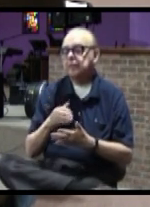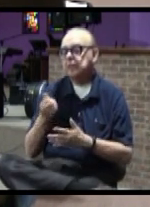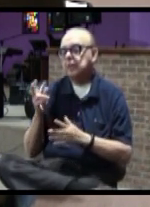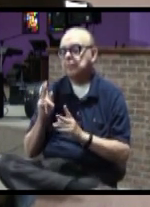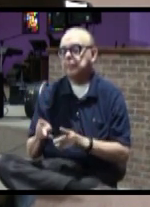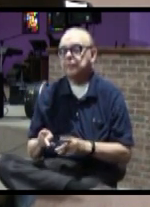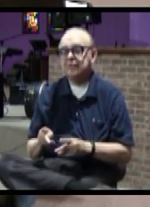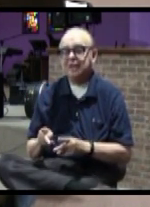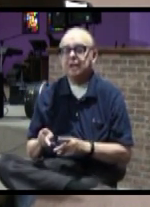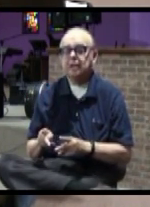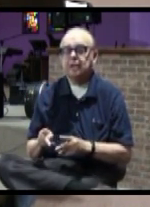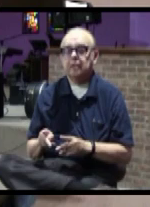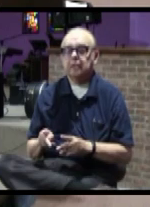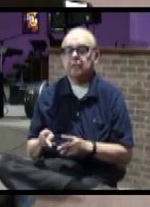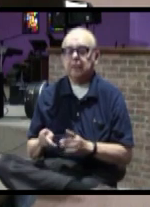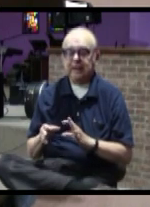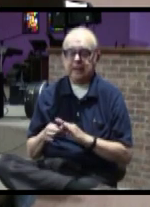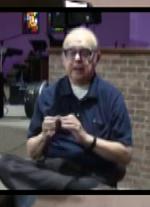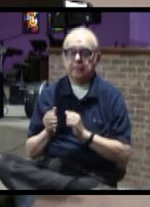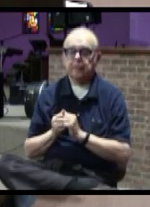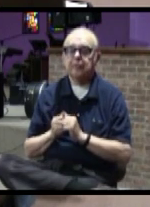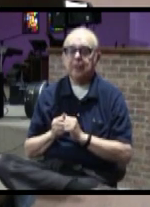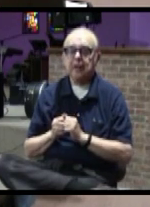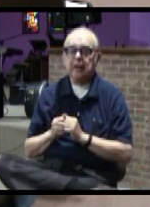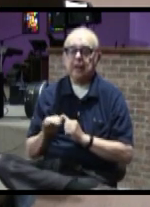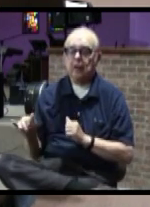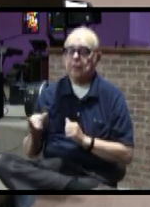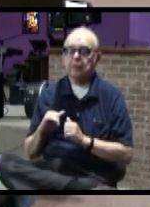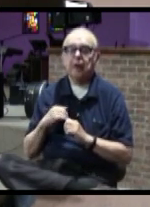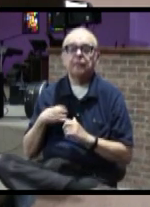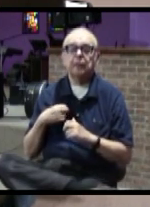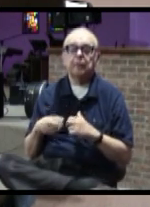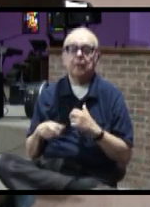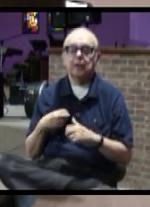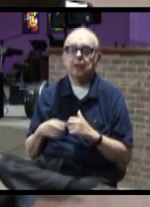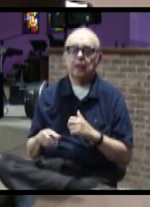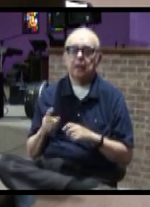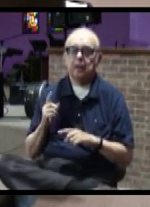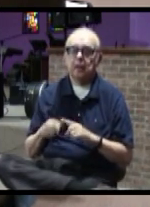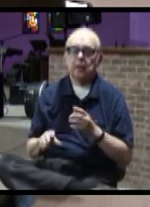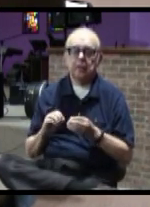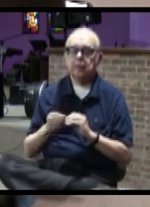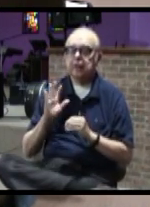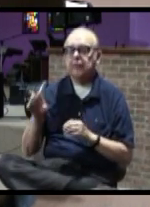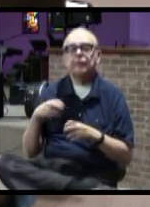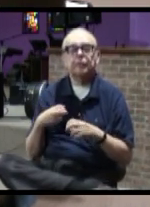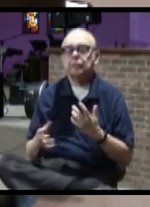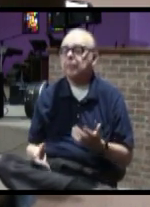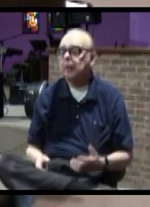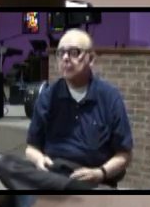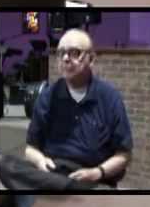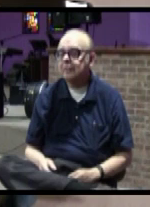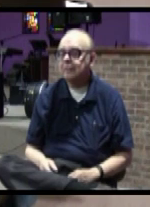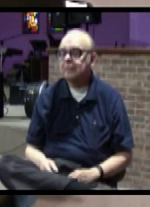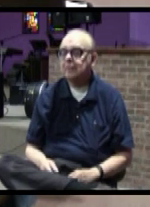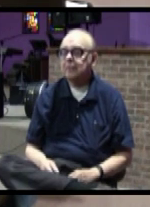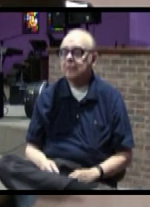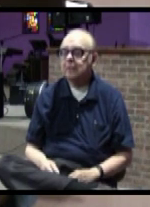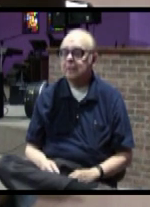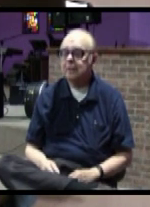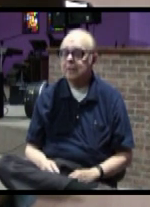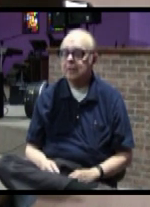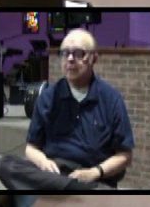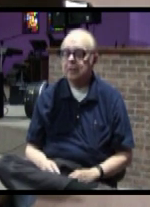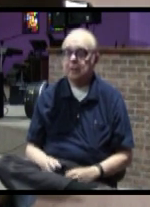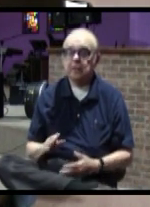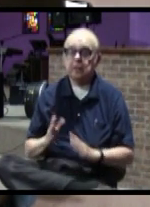And every one of us needs somebody else to help us deal with that issue and that problem. You can't fix your problems.